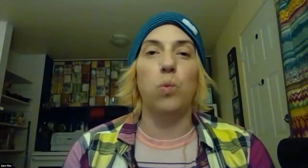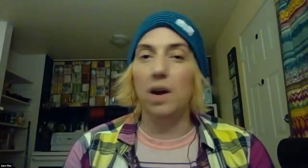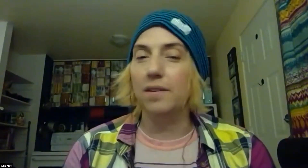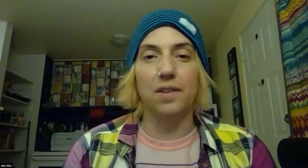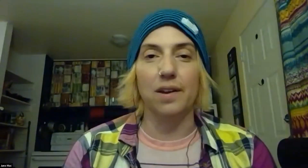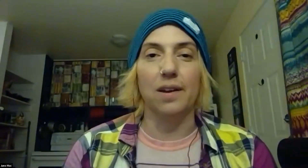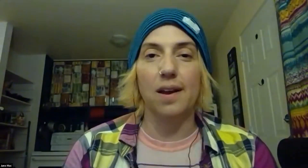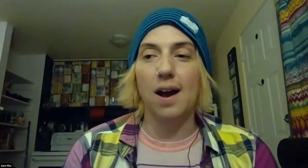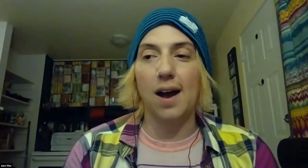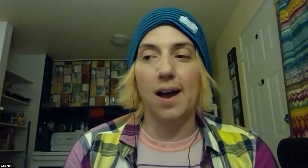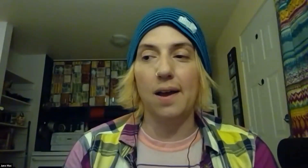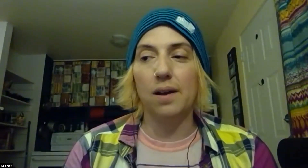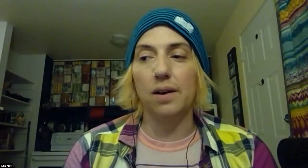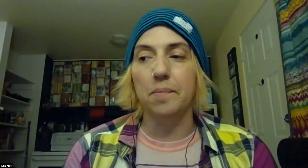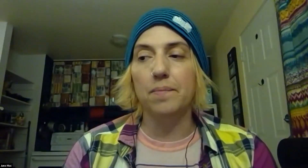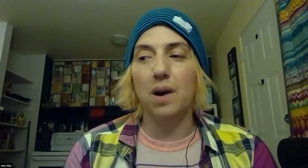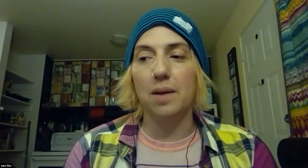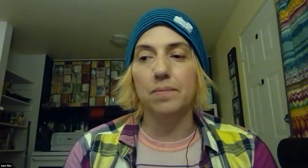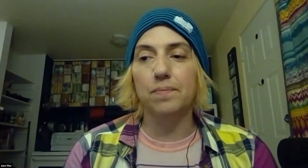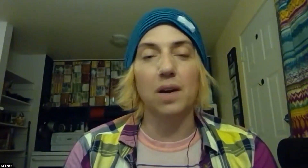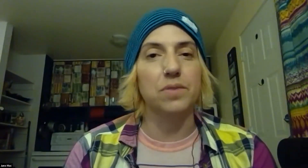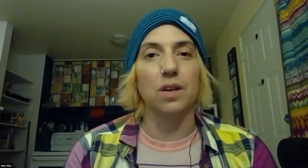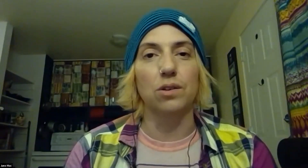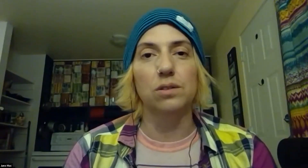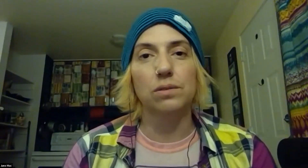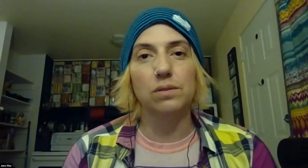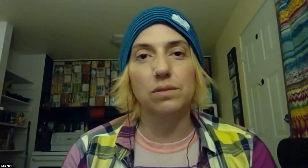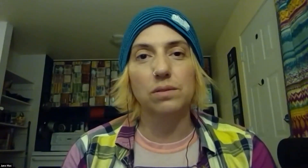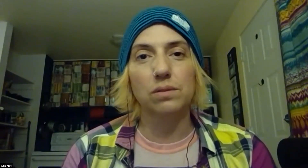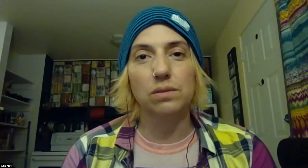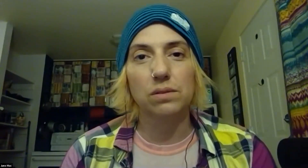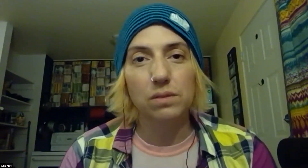mean one thing. I'm single.